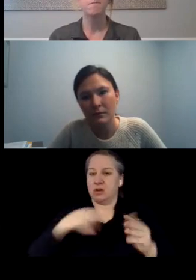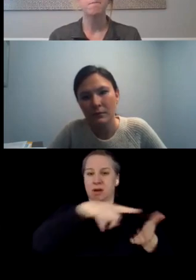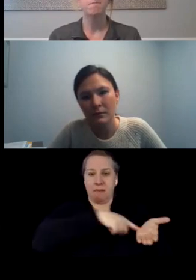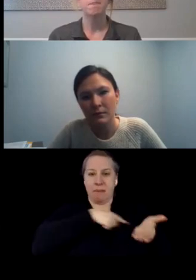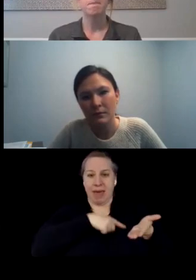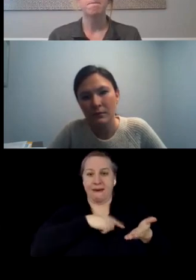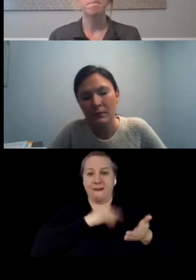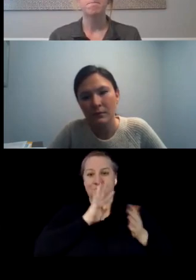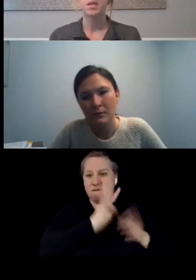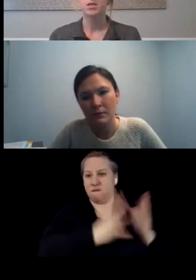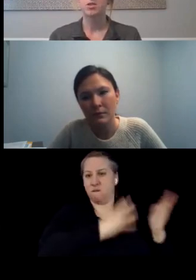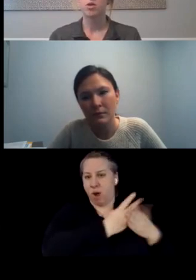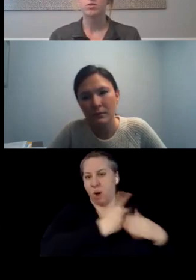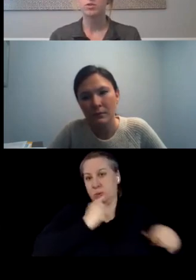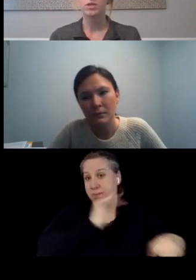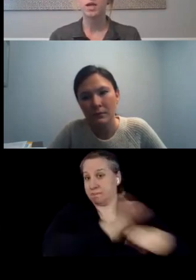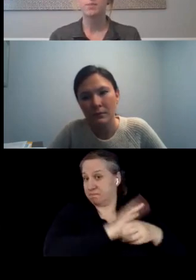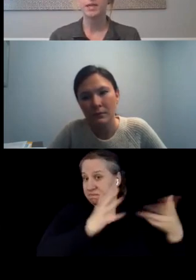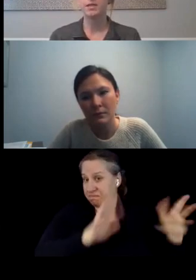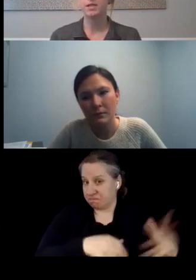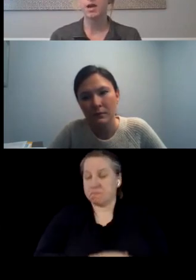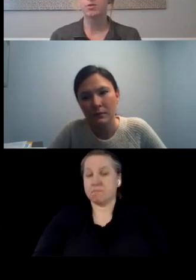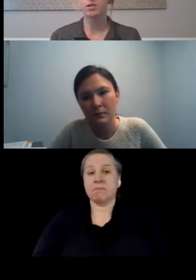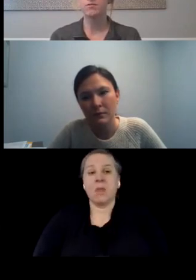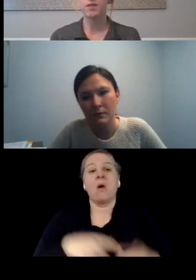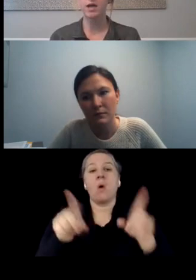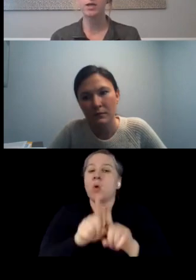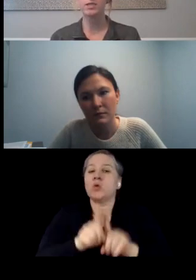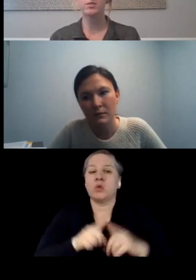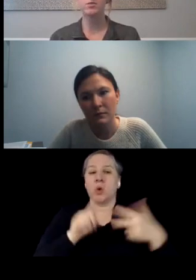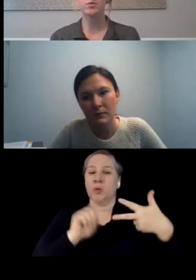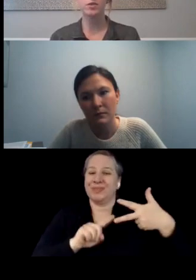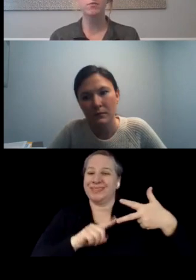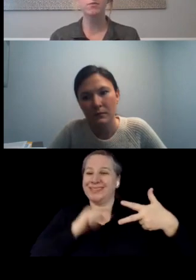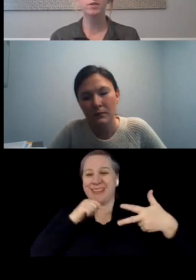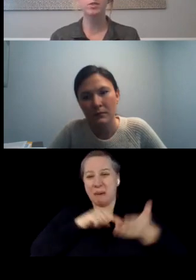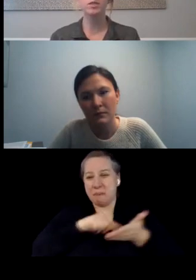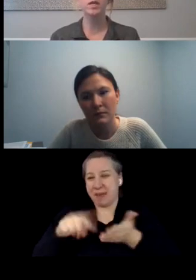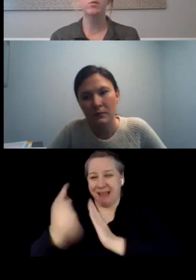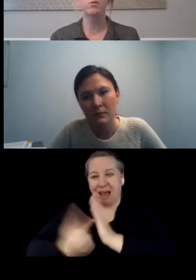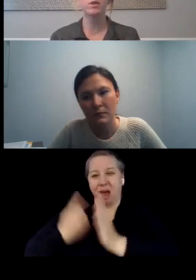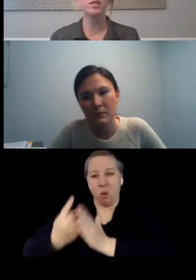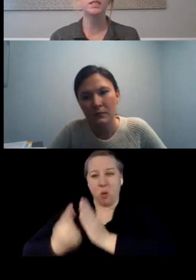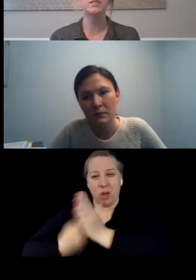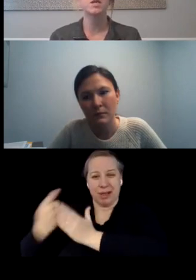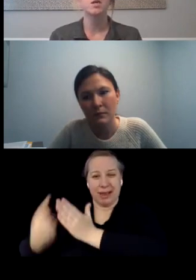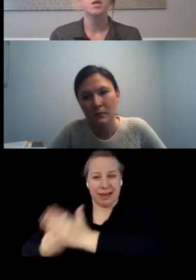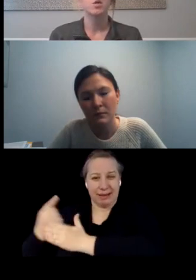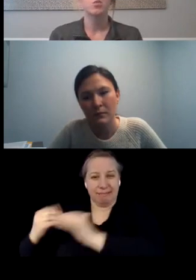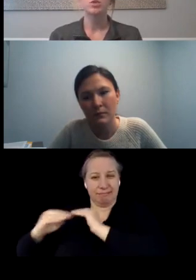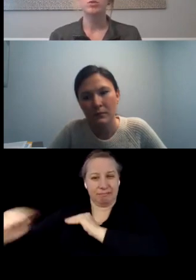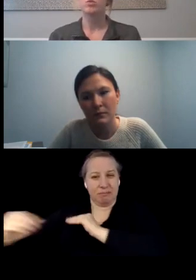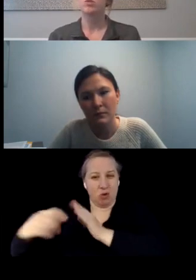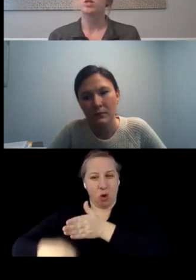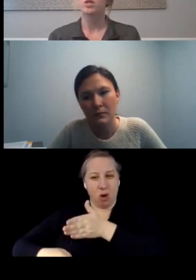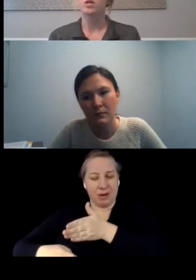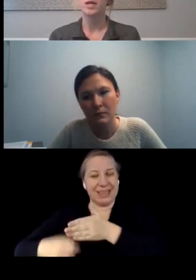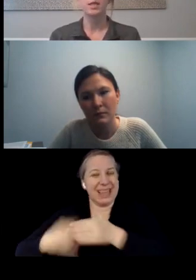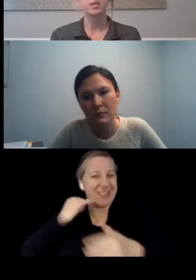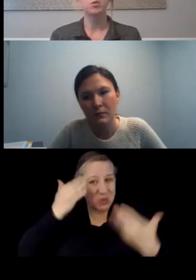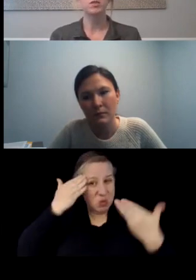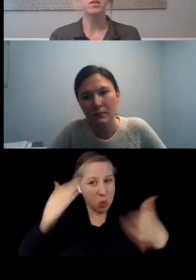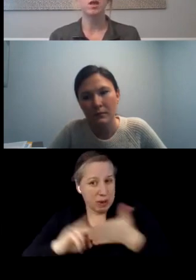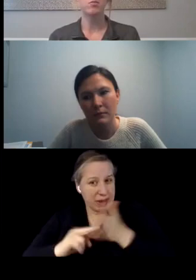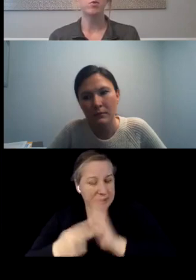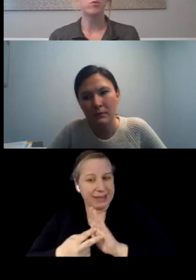guaranteed. You also are not paid an hourly flat rate. So if you're not familiar with what that is, when you do work,